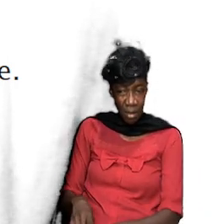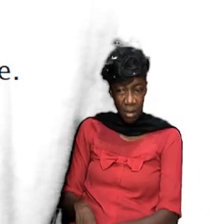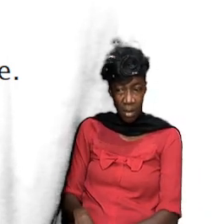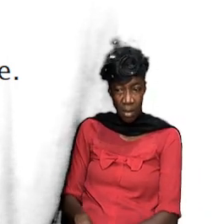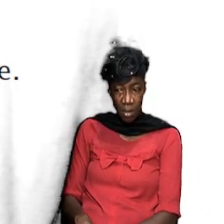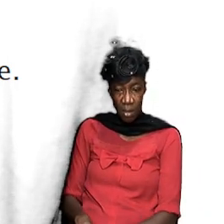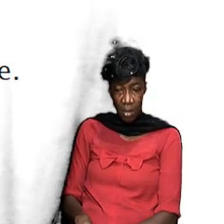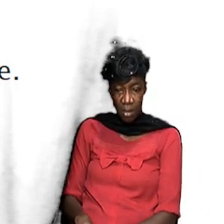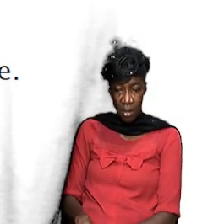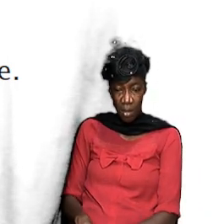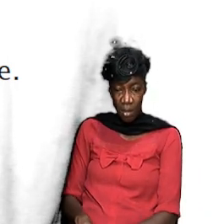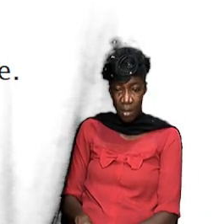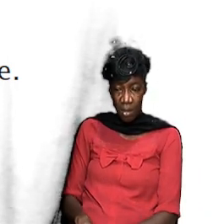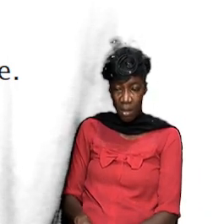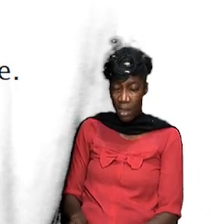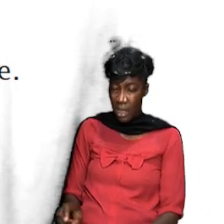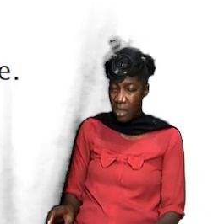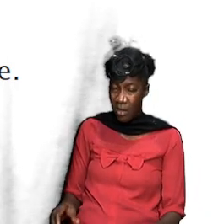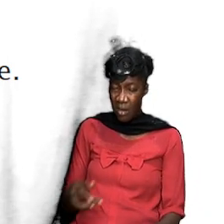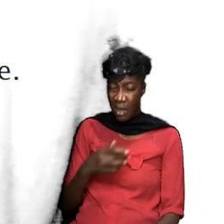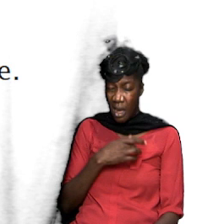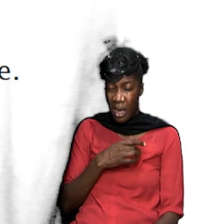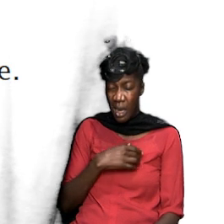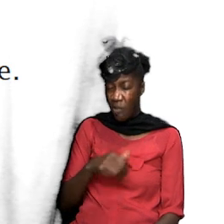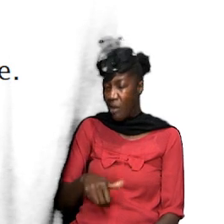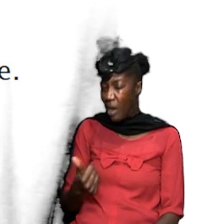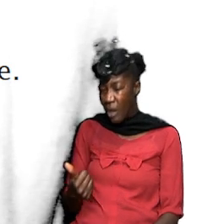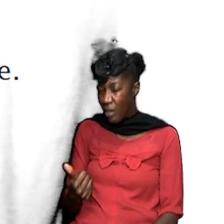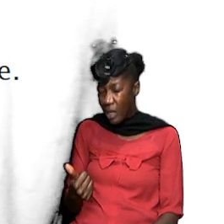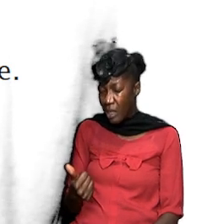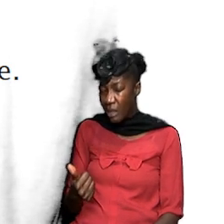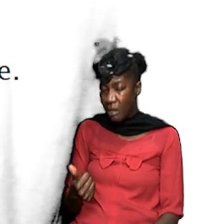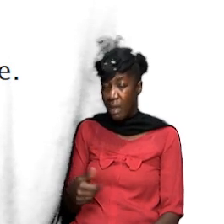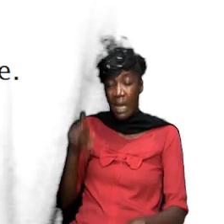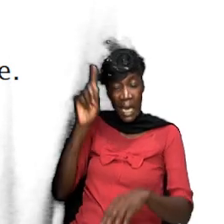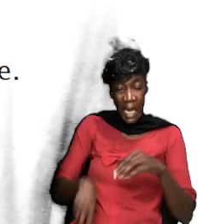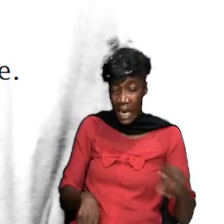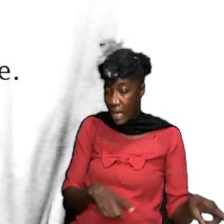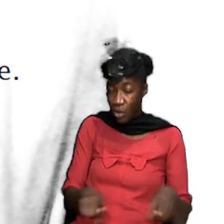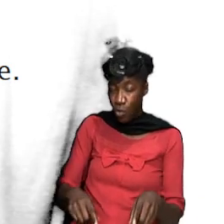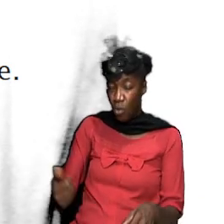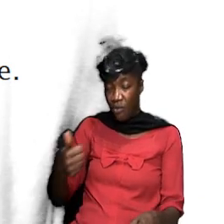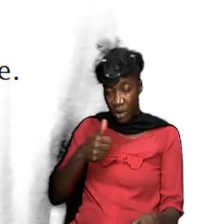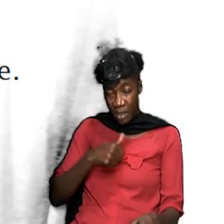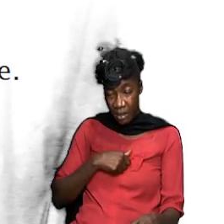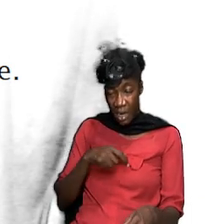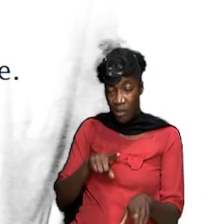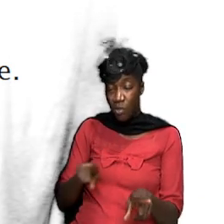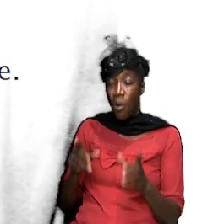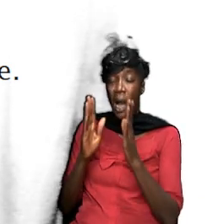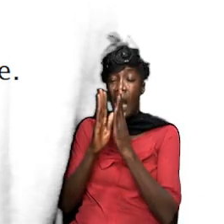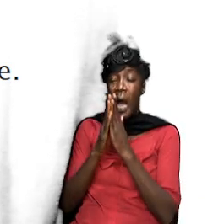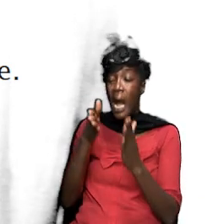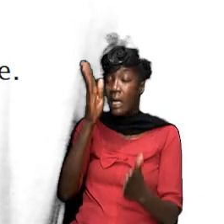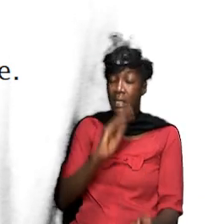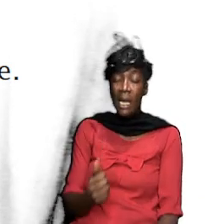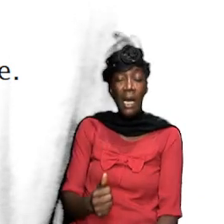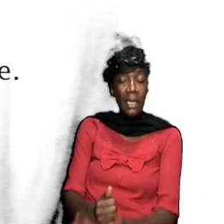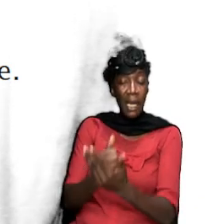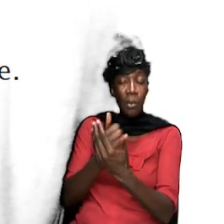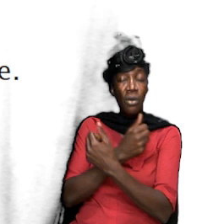in our hearts for others. But we can't do it on our own, so it's appropriate to ask God to help us to love. The Bible in St.